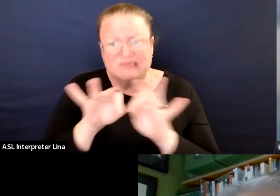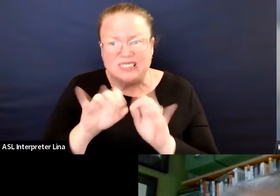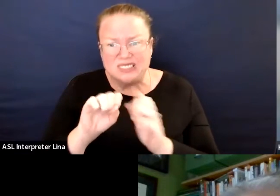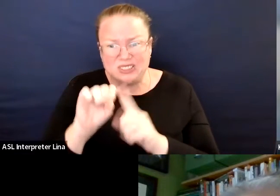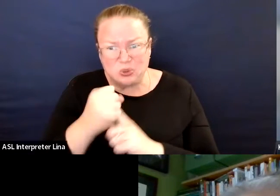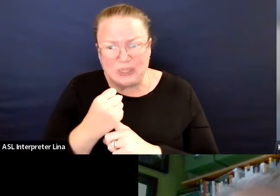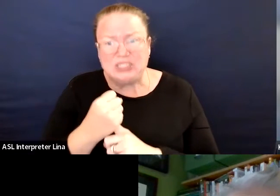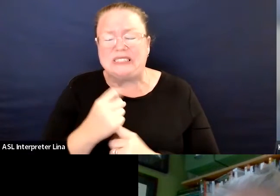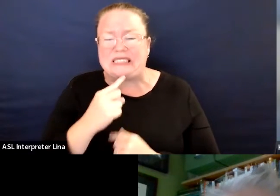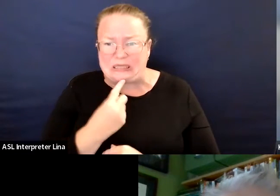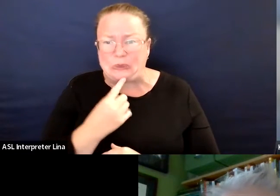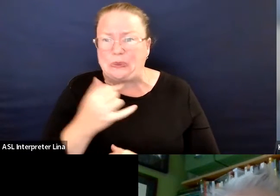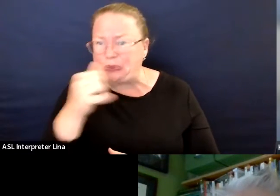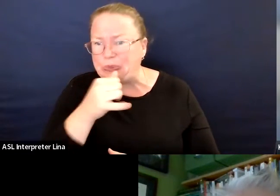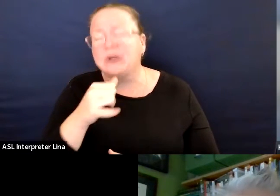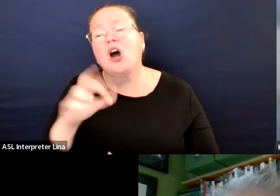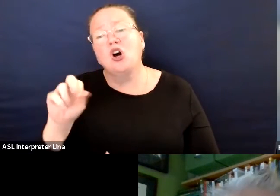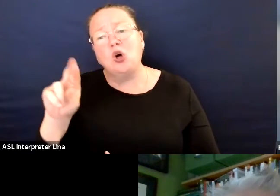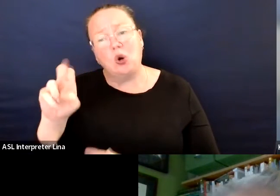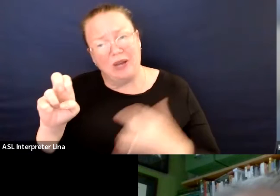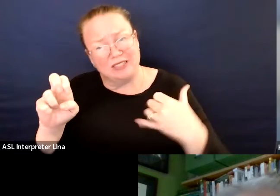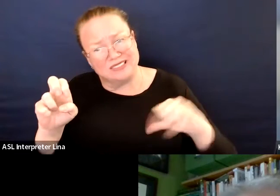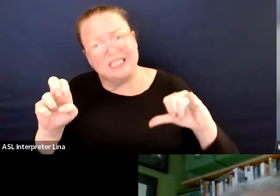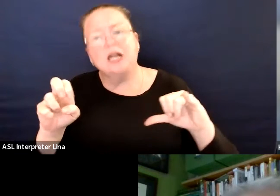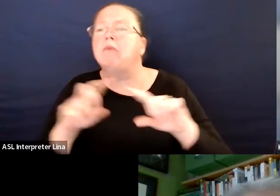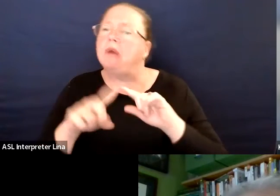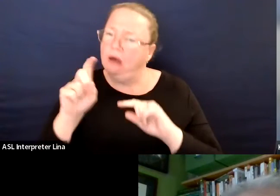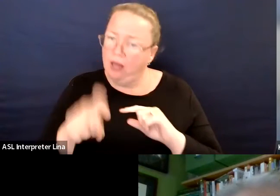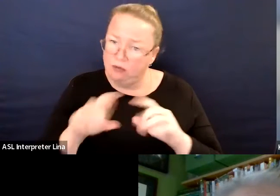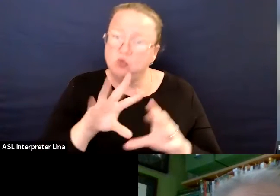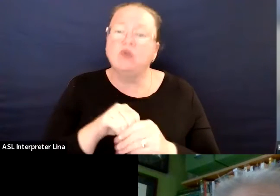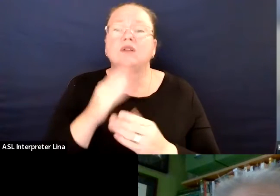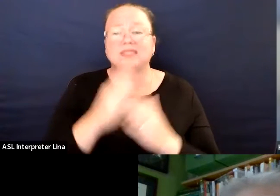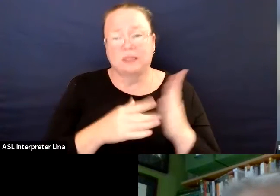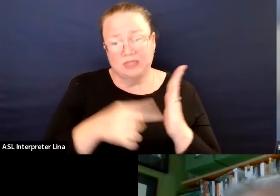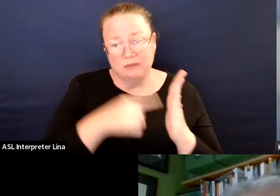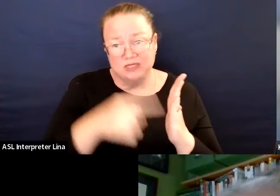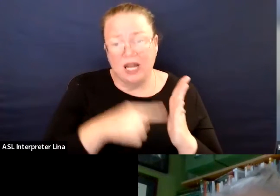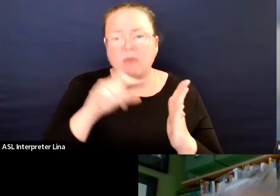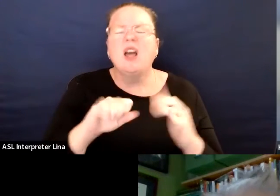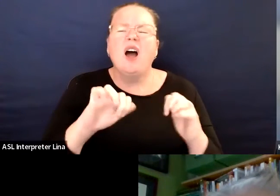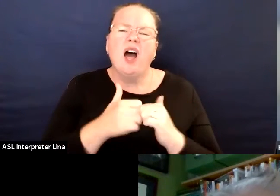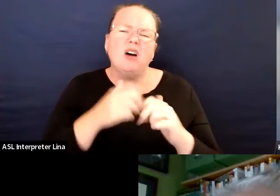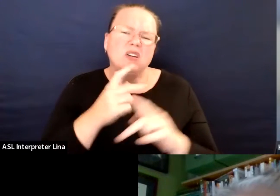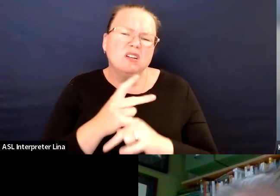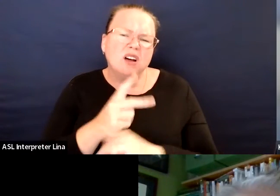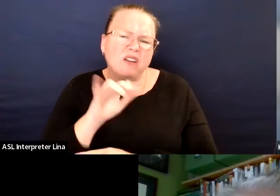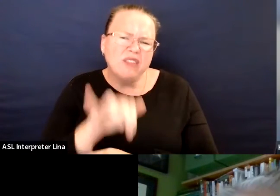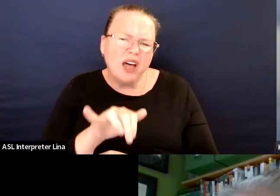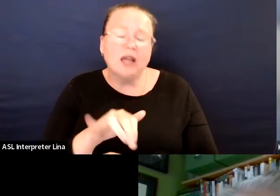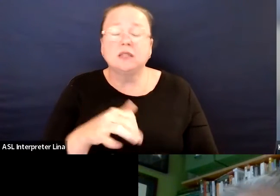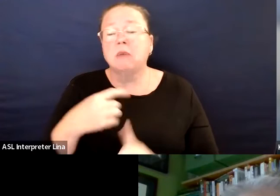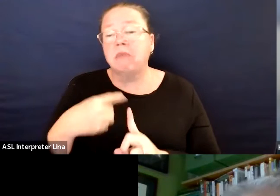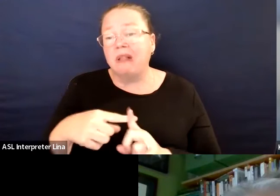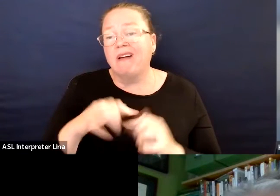are still relatively rare, I'm glad to say, but people do have to deal with some critical situations, and how best to do that. And then ultimately,